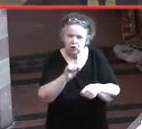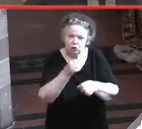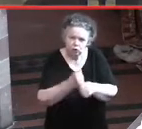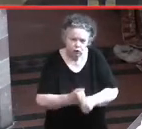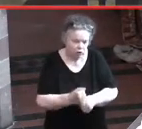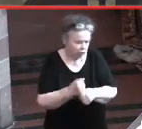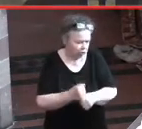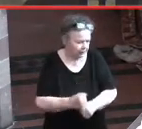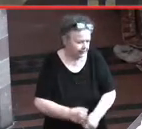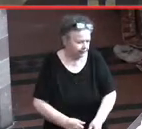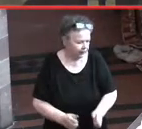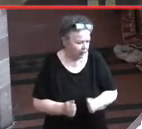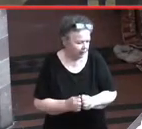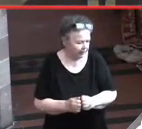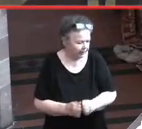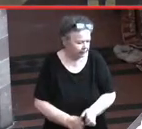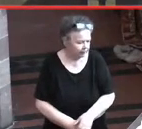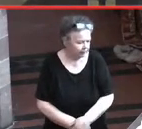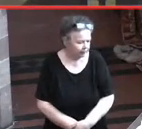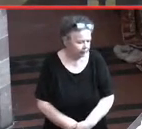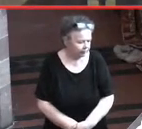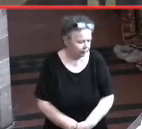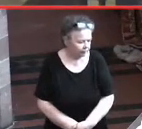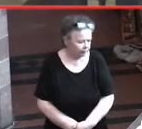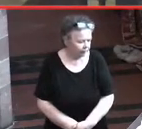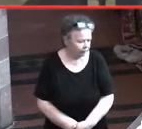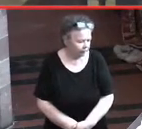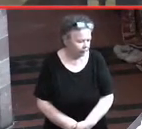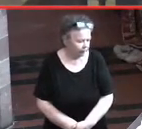your church. Amen. Amen.